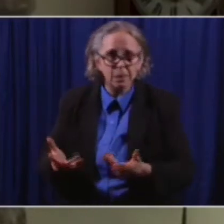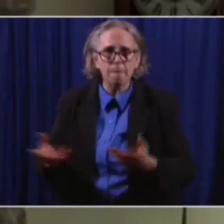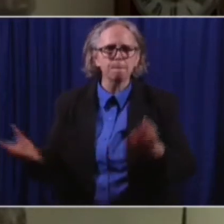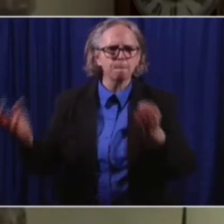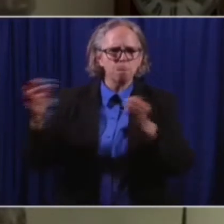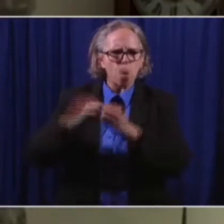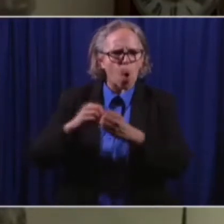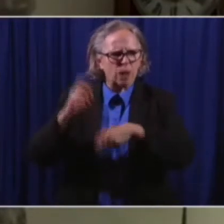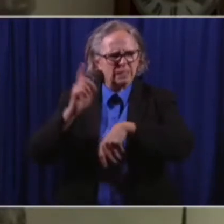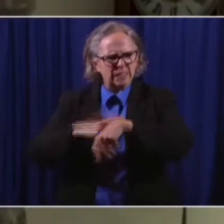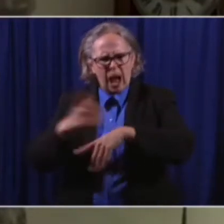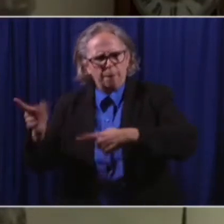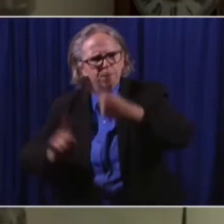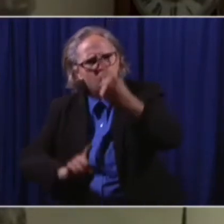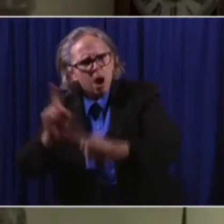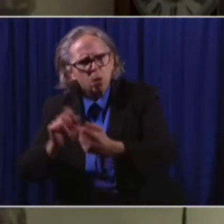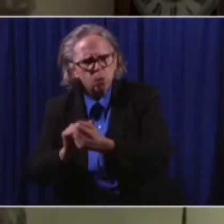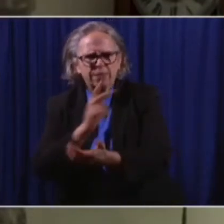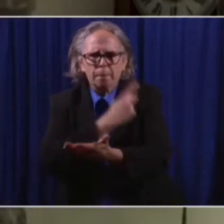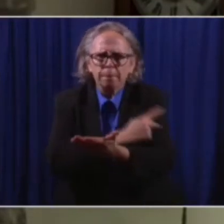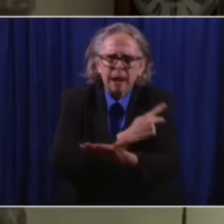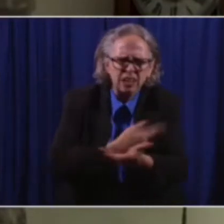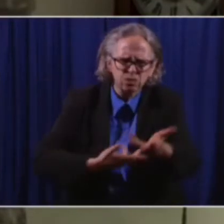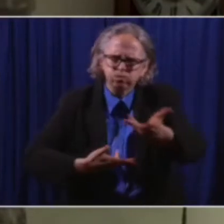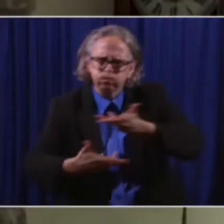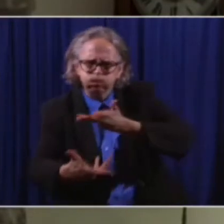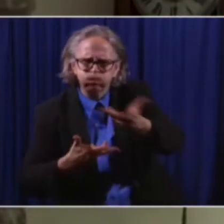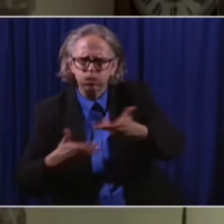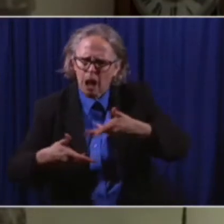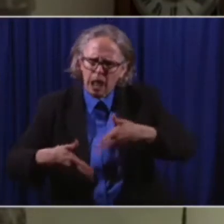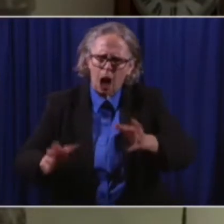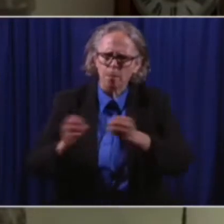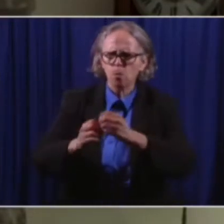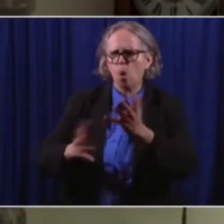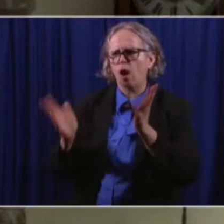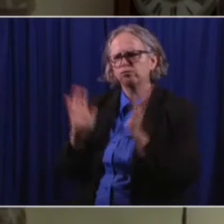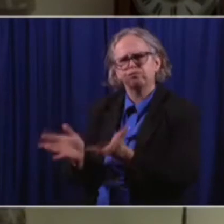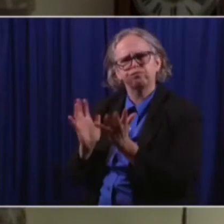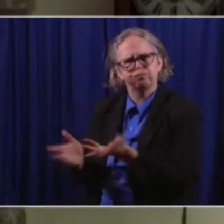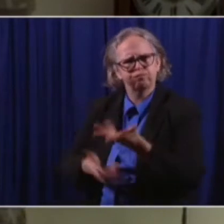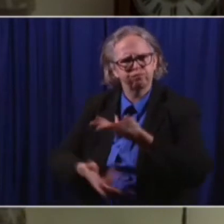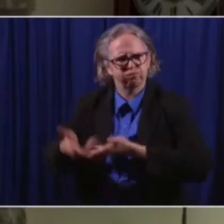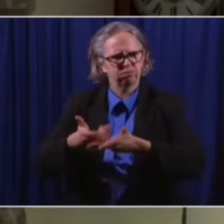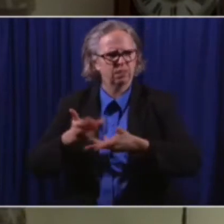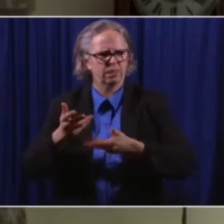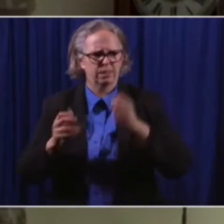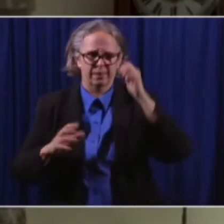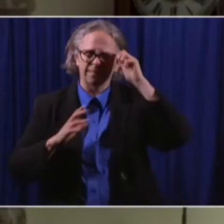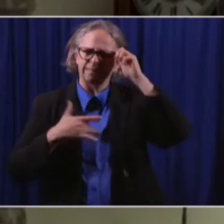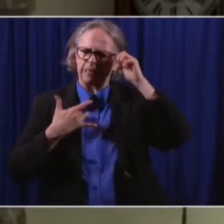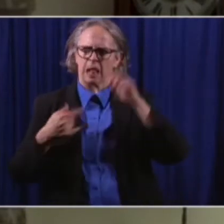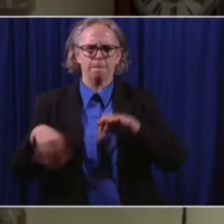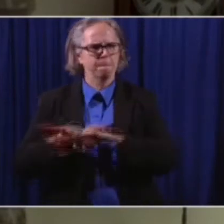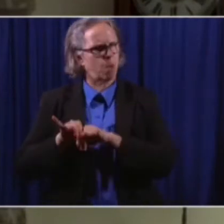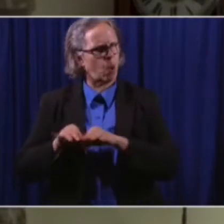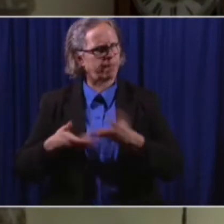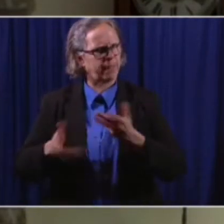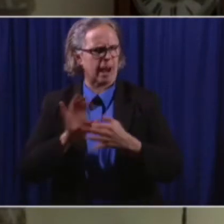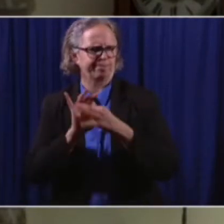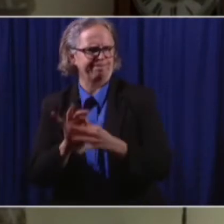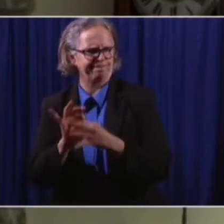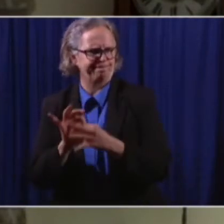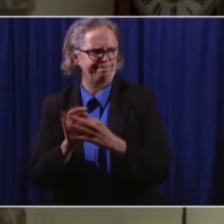more lengthy conversations with their doctors. I think that is very important. Next,